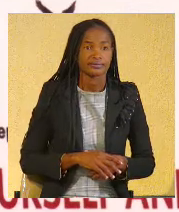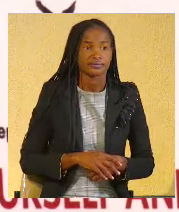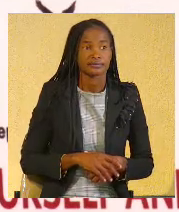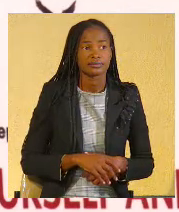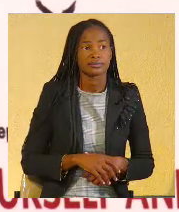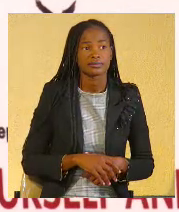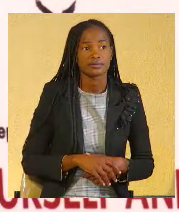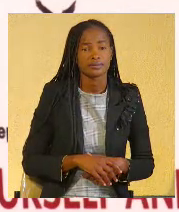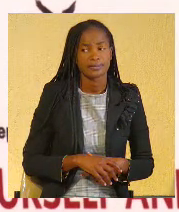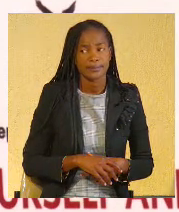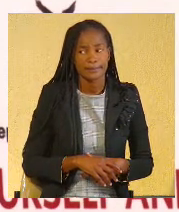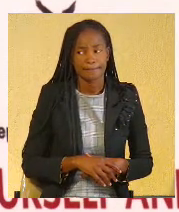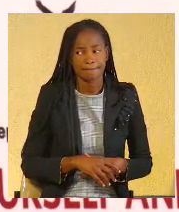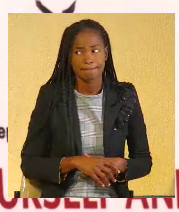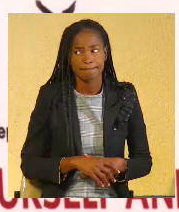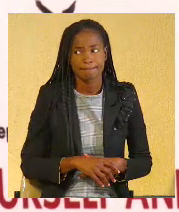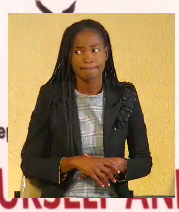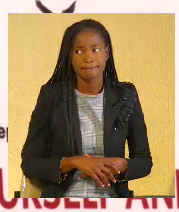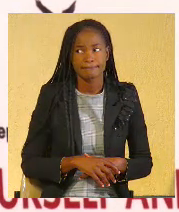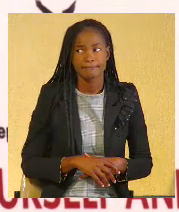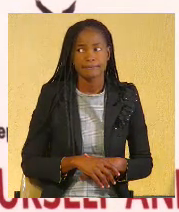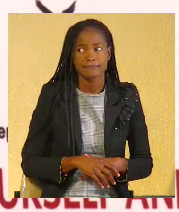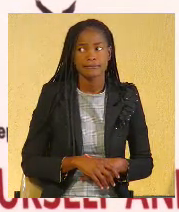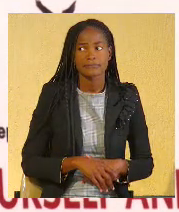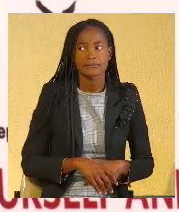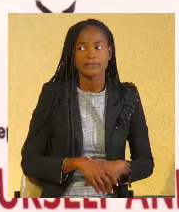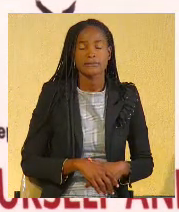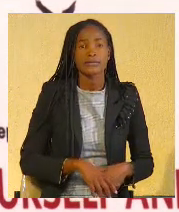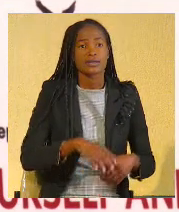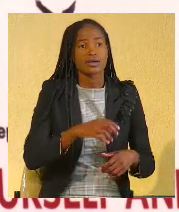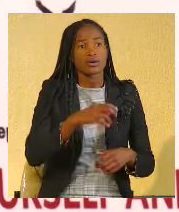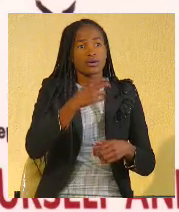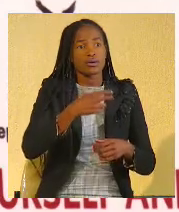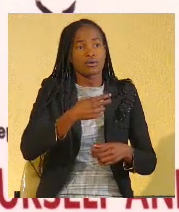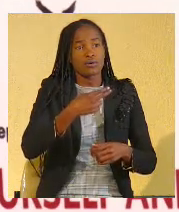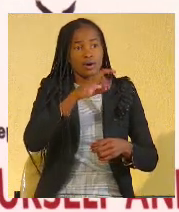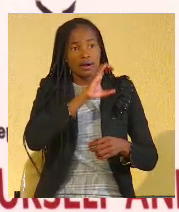High-level research coordination task force on COVID-19.